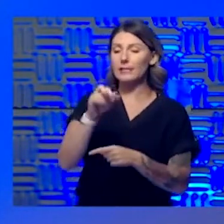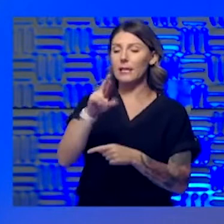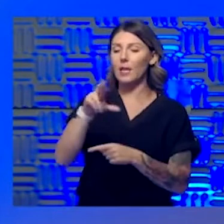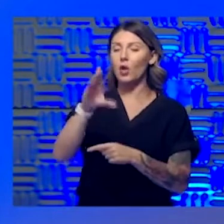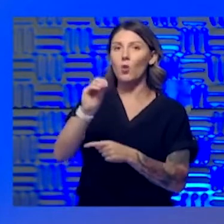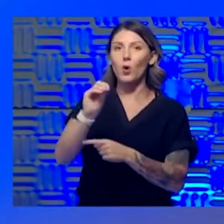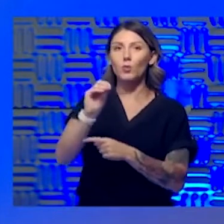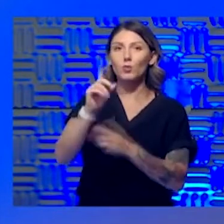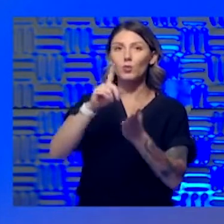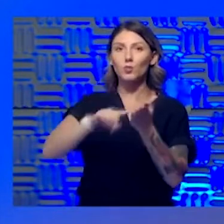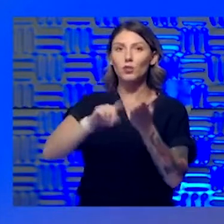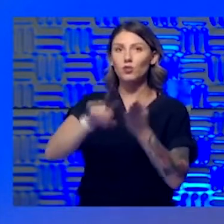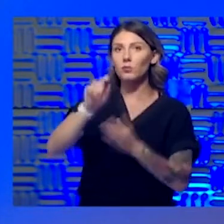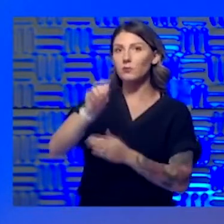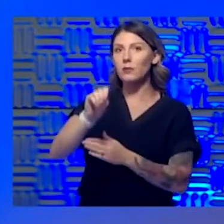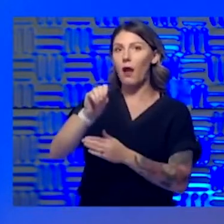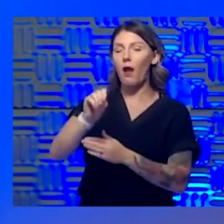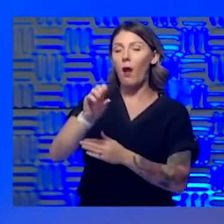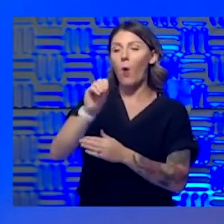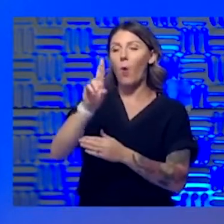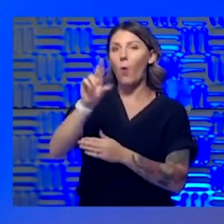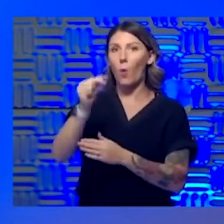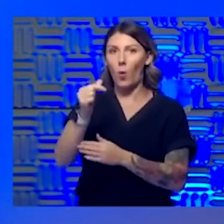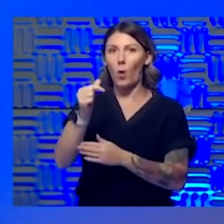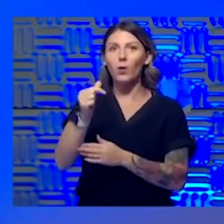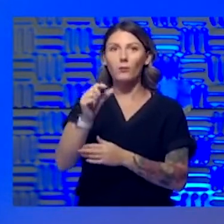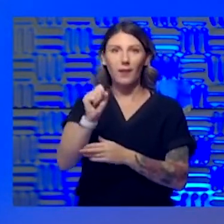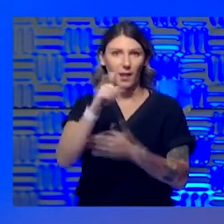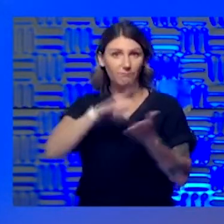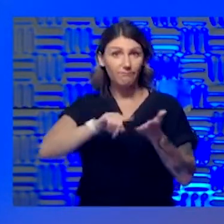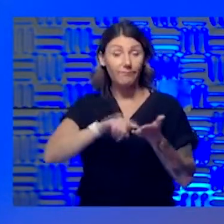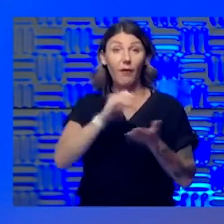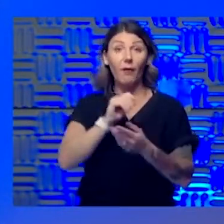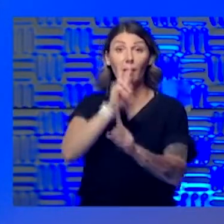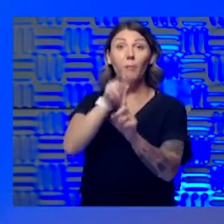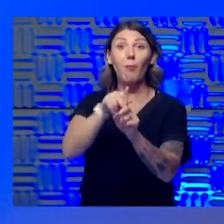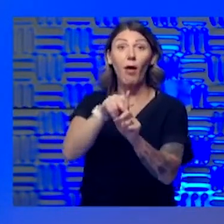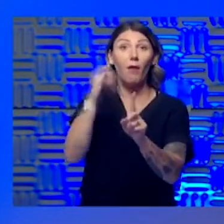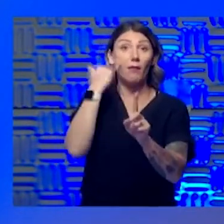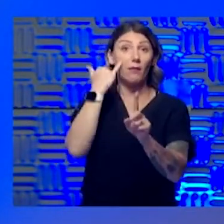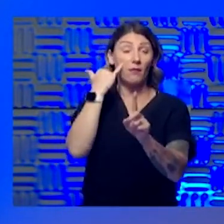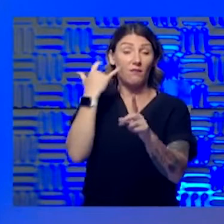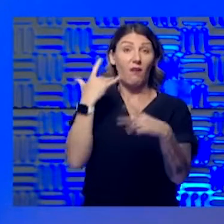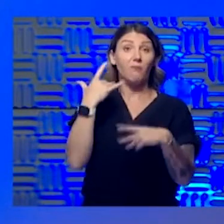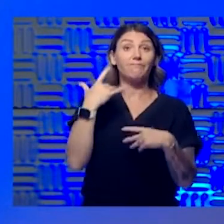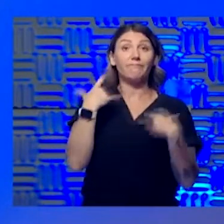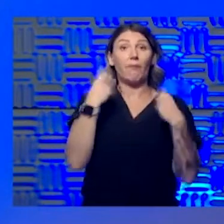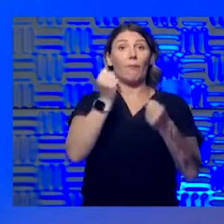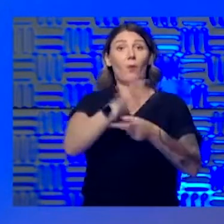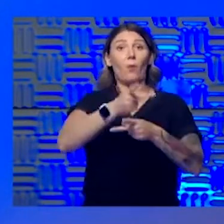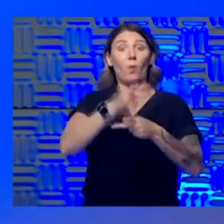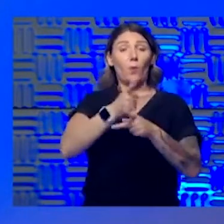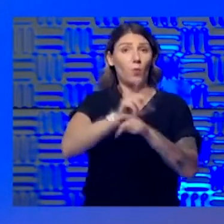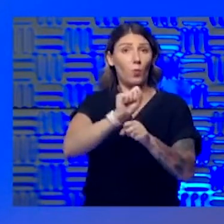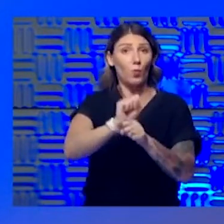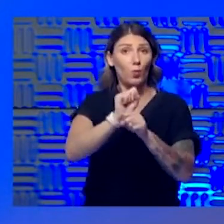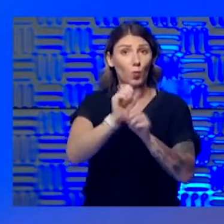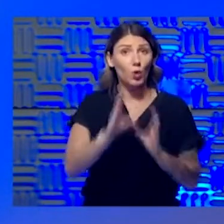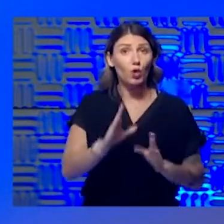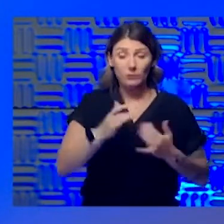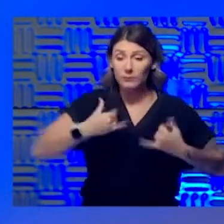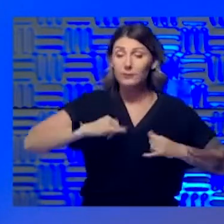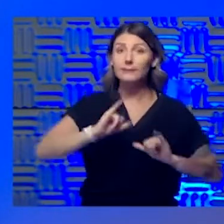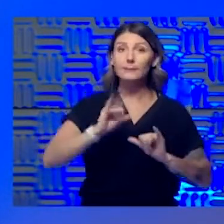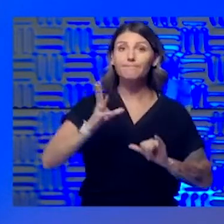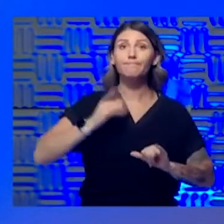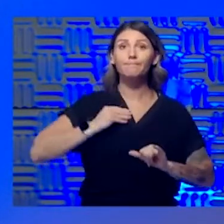heroesresearch.org. You can look it up, and you can apply if you're a healthcare worker, and they are still, I think, enrolling. So it's